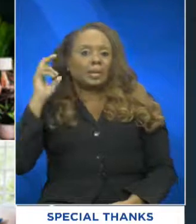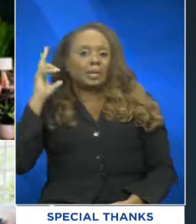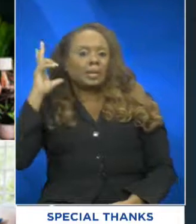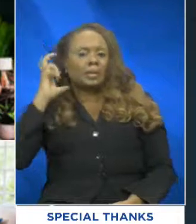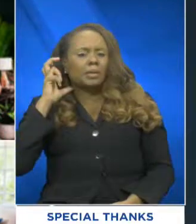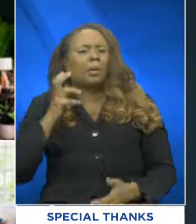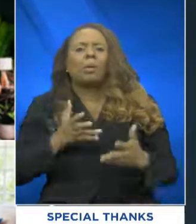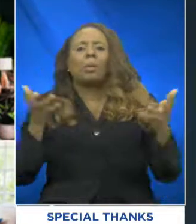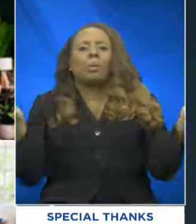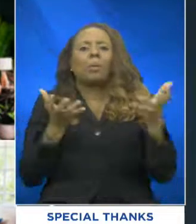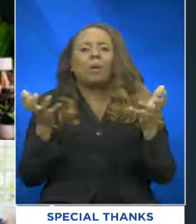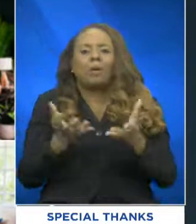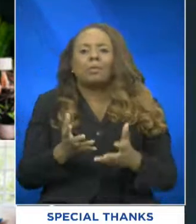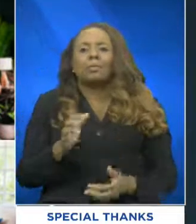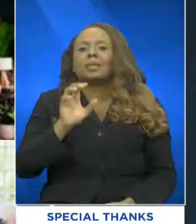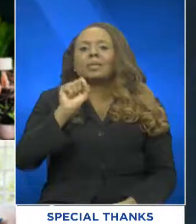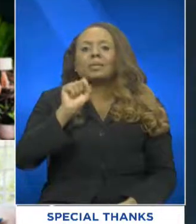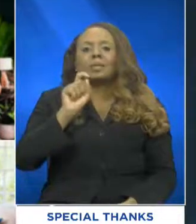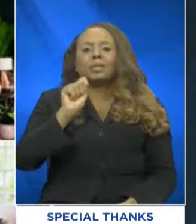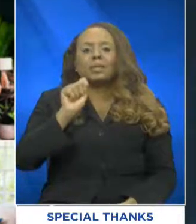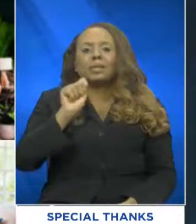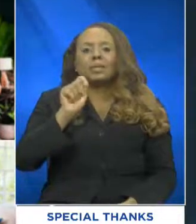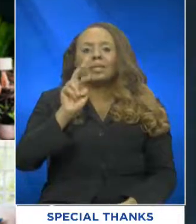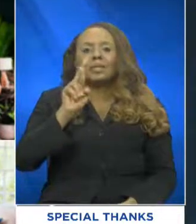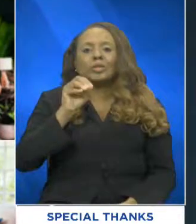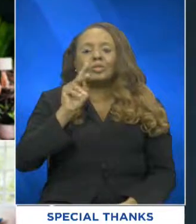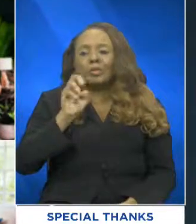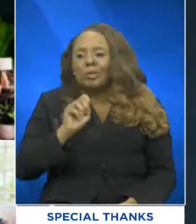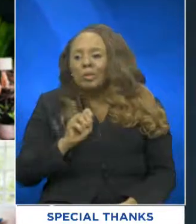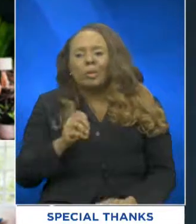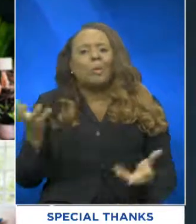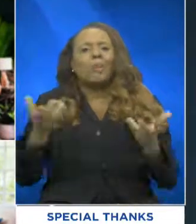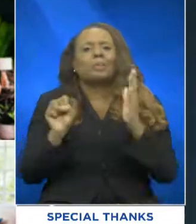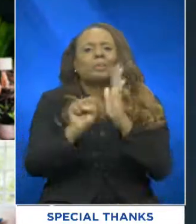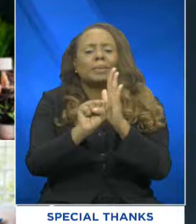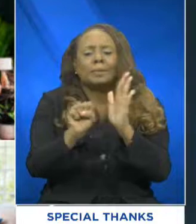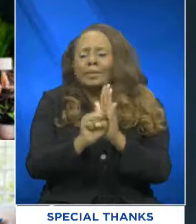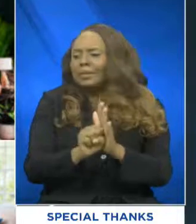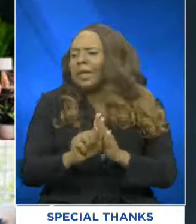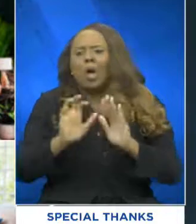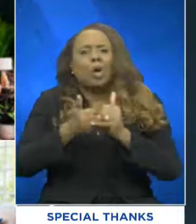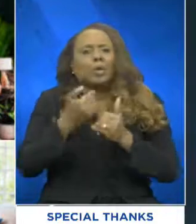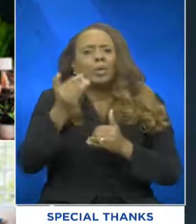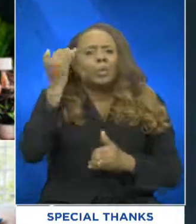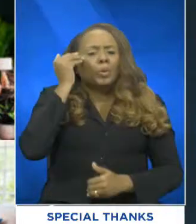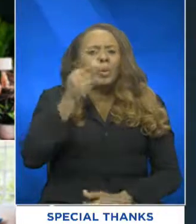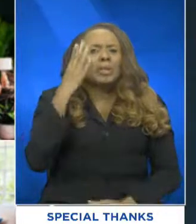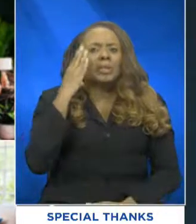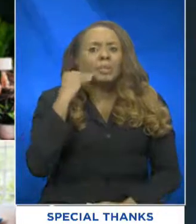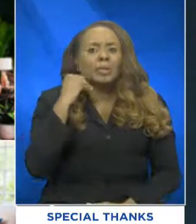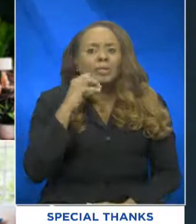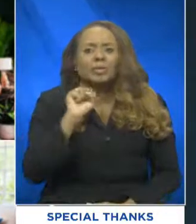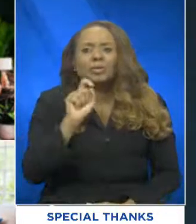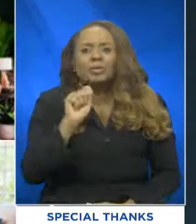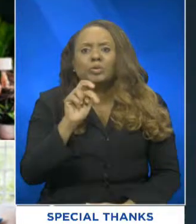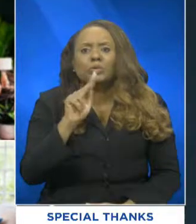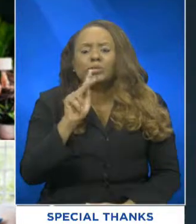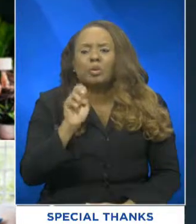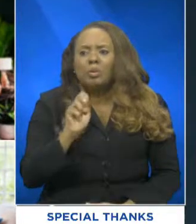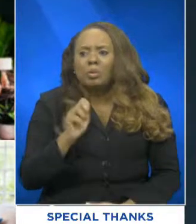do we recognize the sounds, the symptoms and the signs of it? And